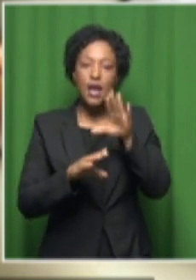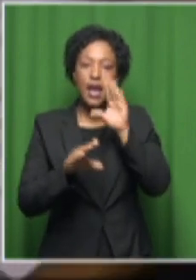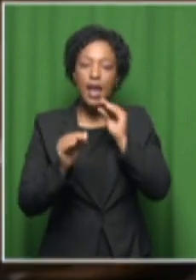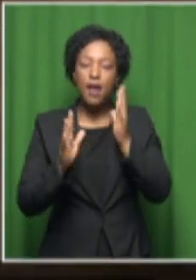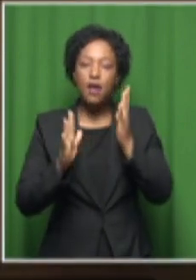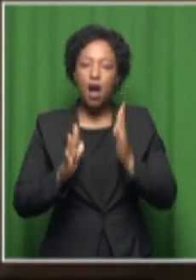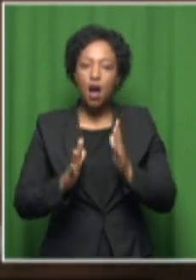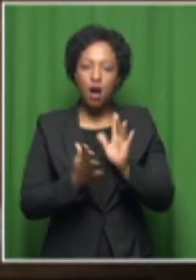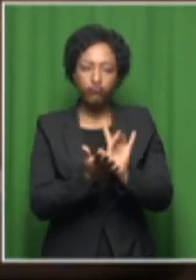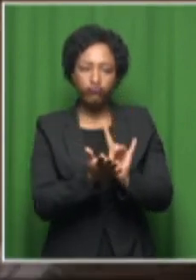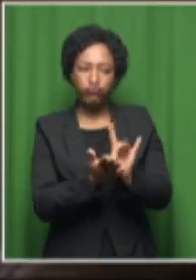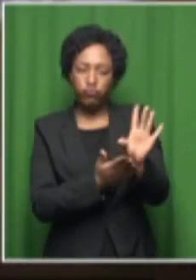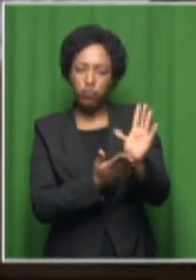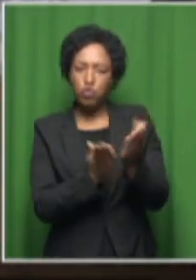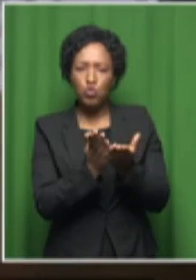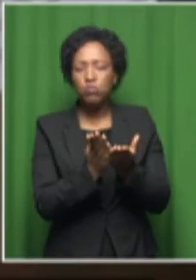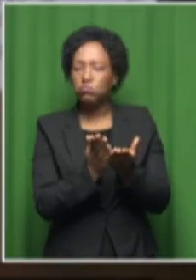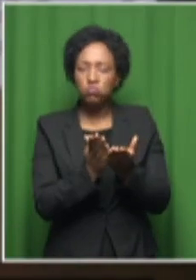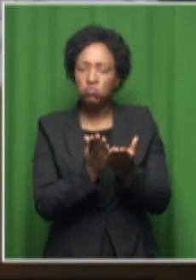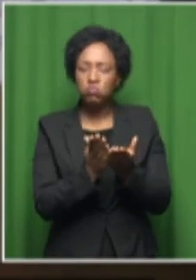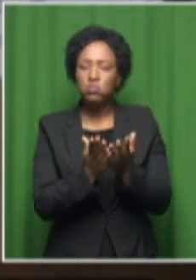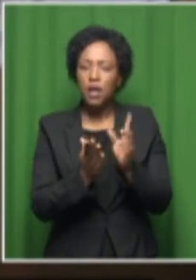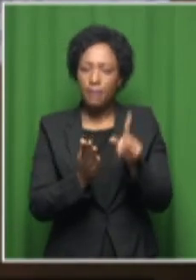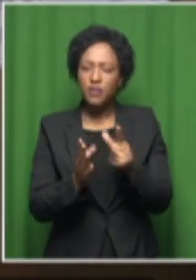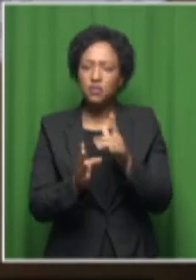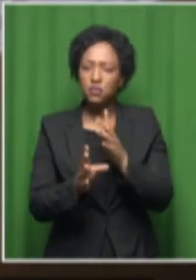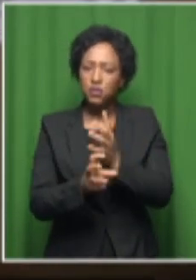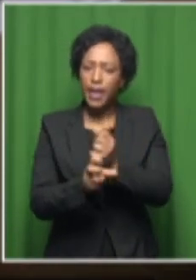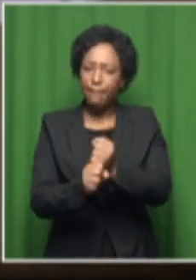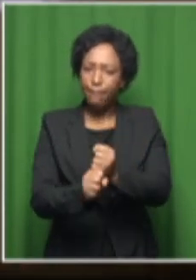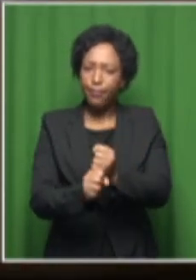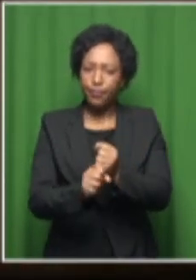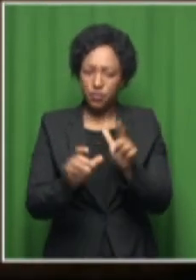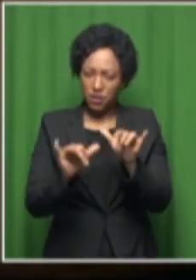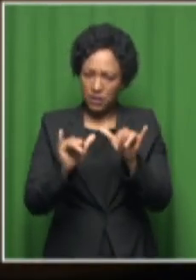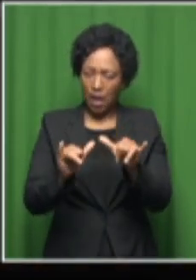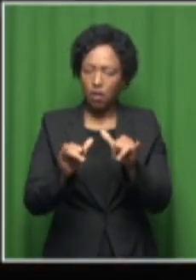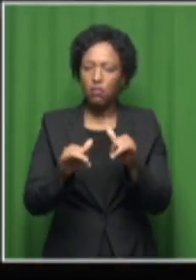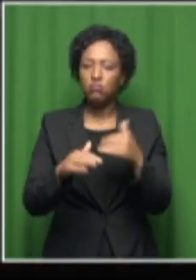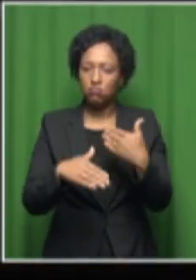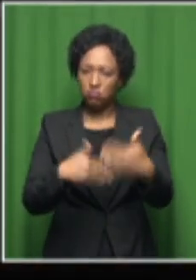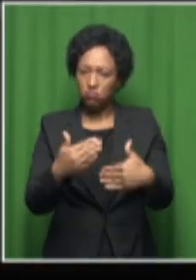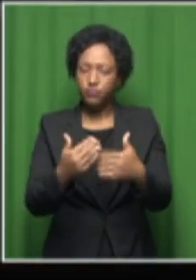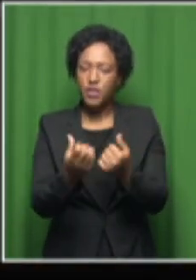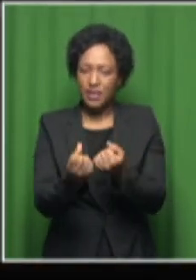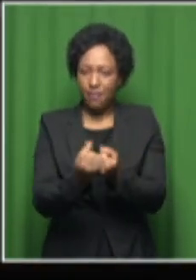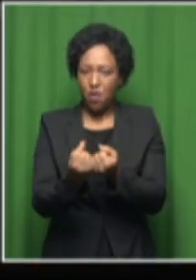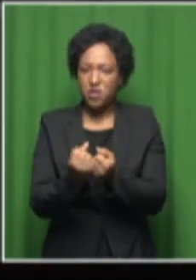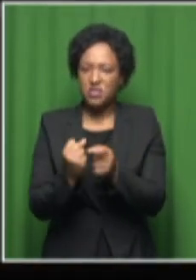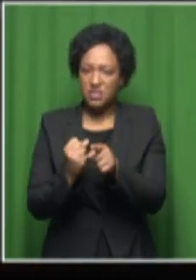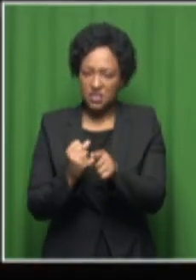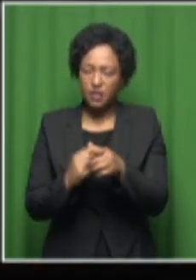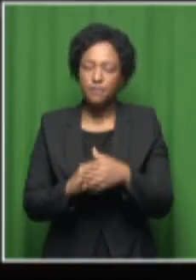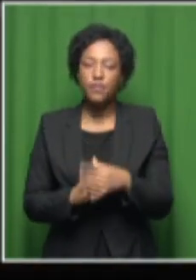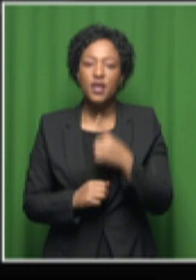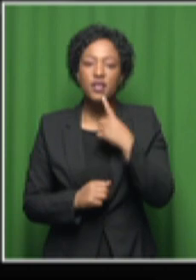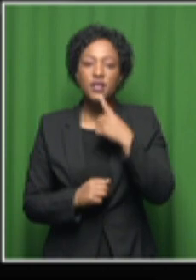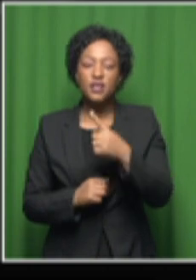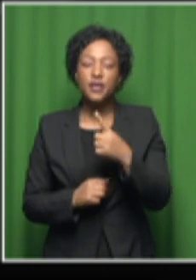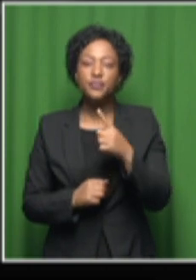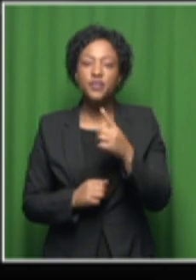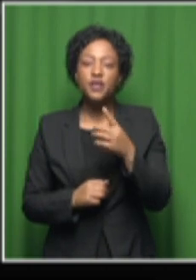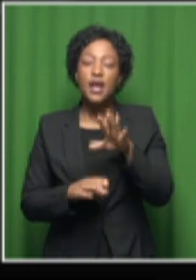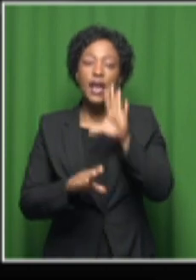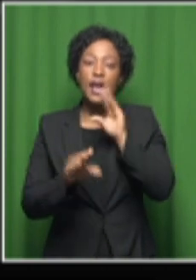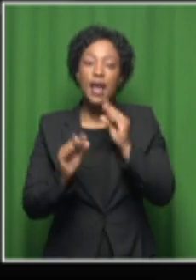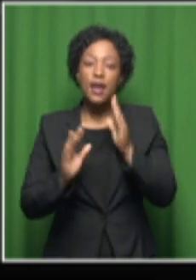schools and be given support. The policy guidelines state that learners who are over 6 months